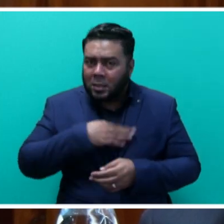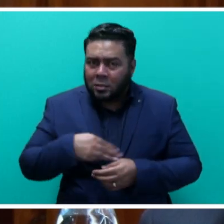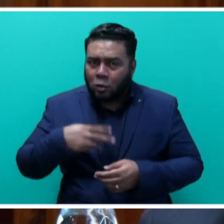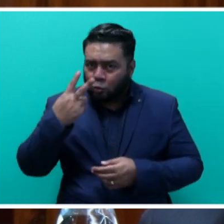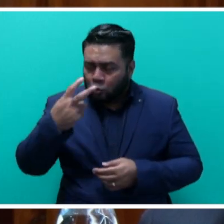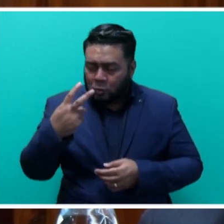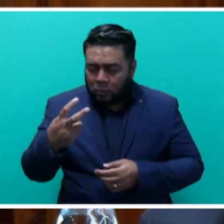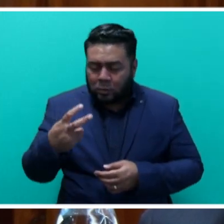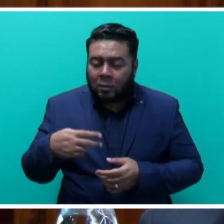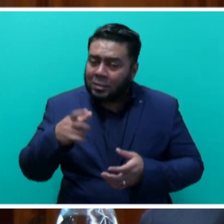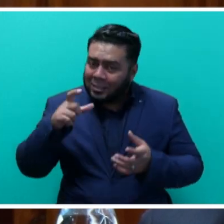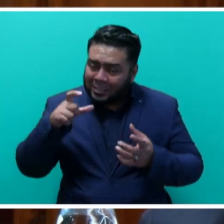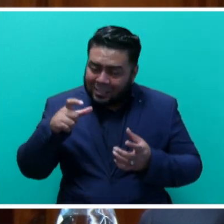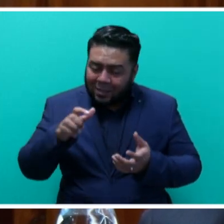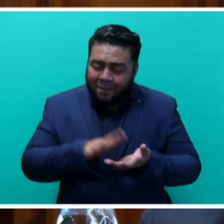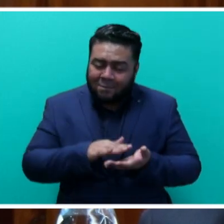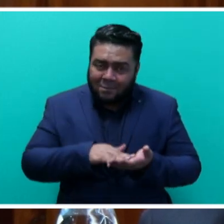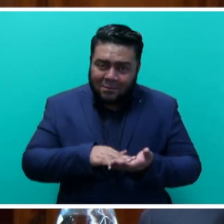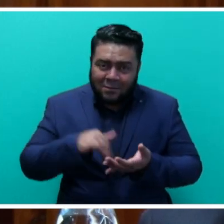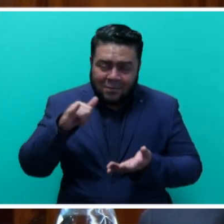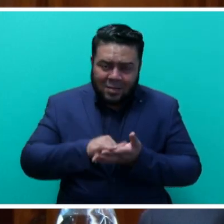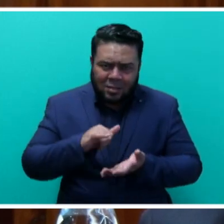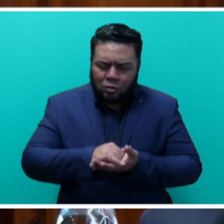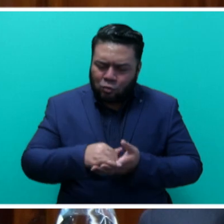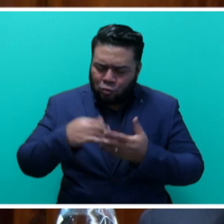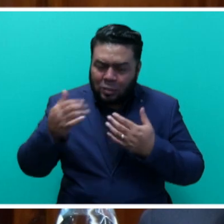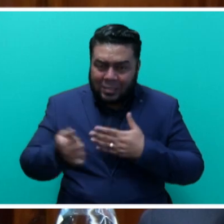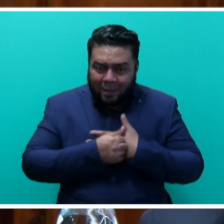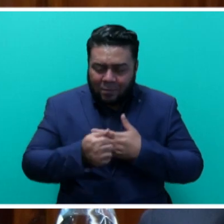Aviation ensures that safety recommendations are addressed